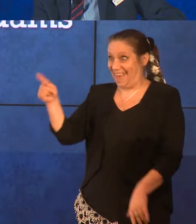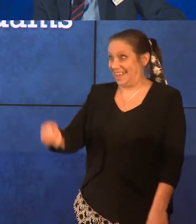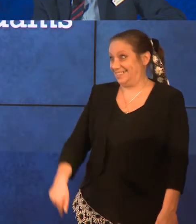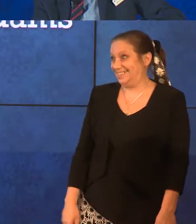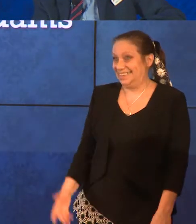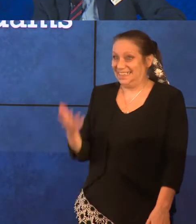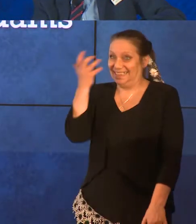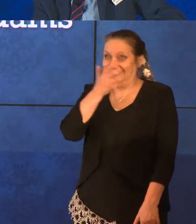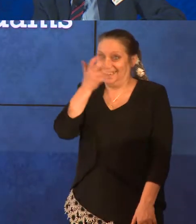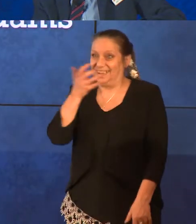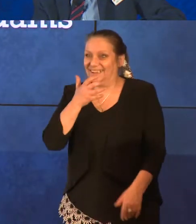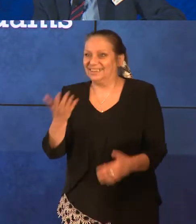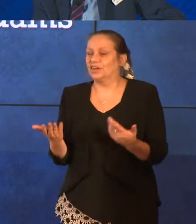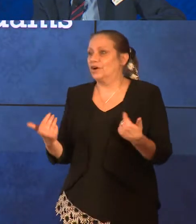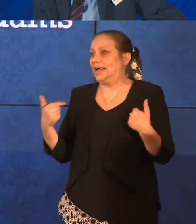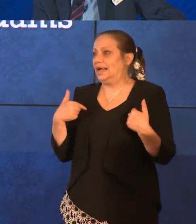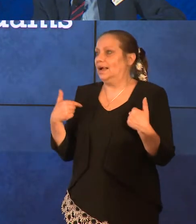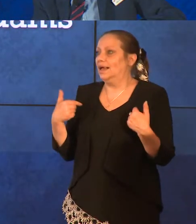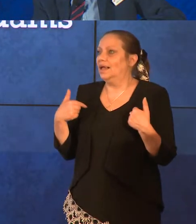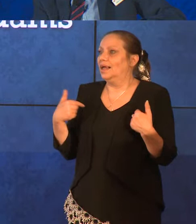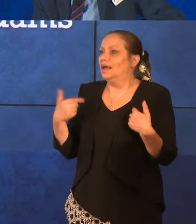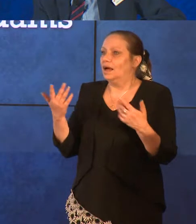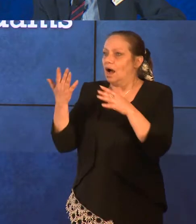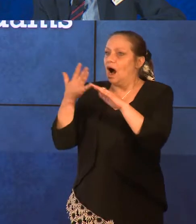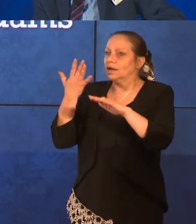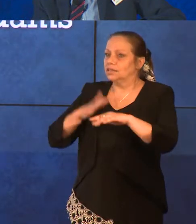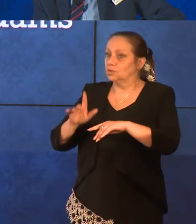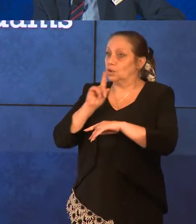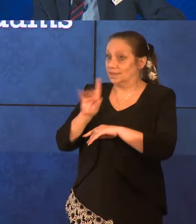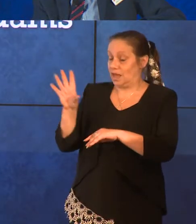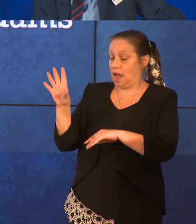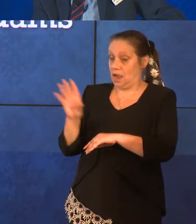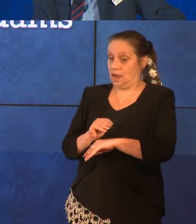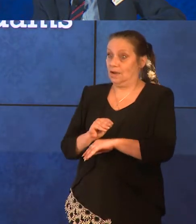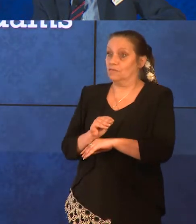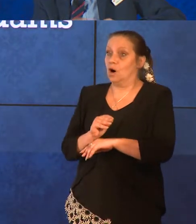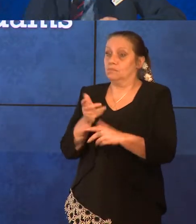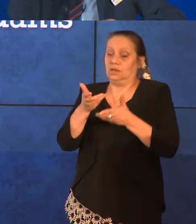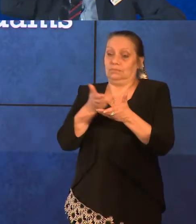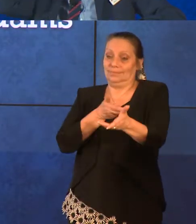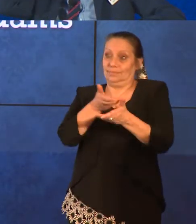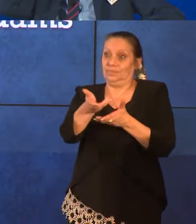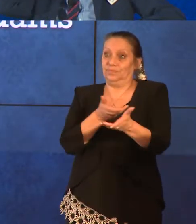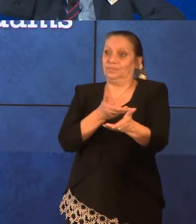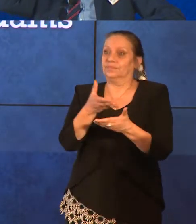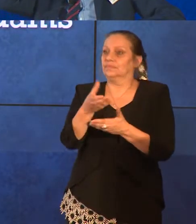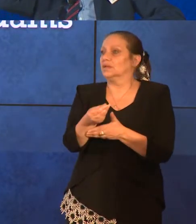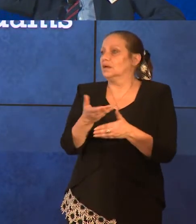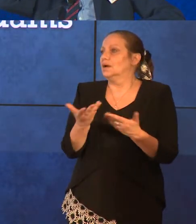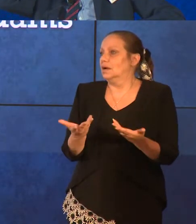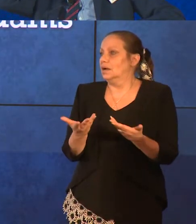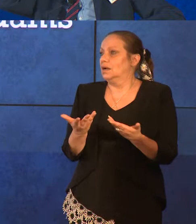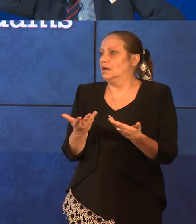Reply. Sorry, I'll be very quick, you poor people. So I will just say, from the interaction you have with Link, who's the